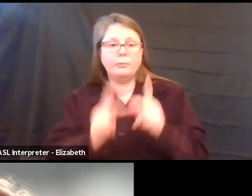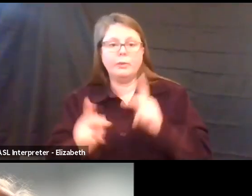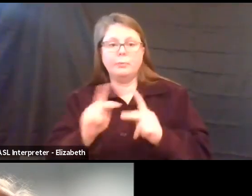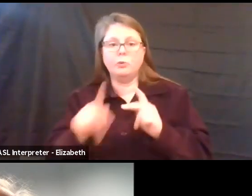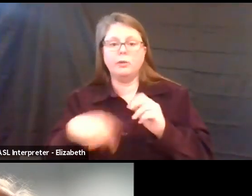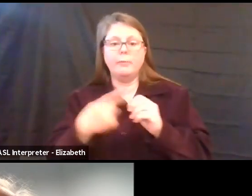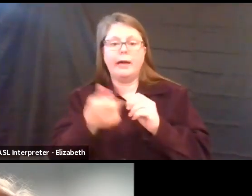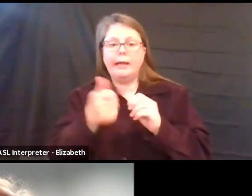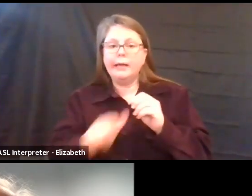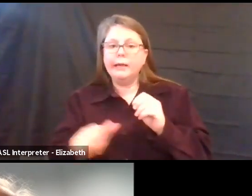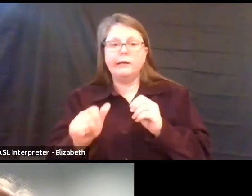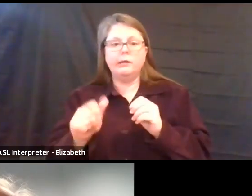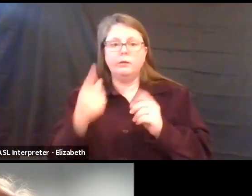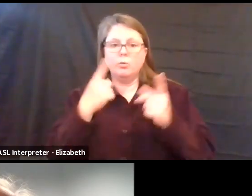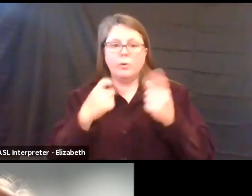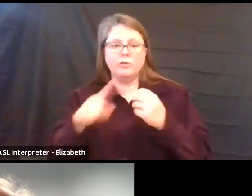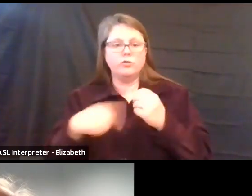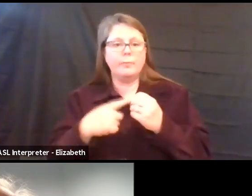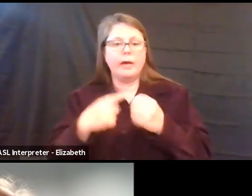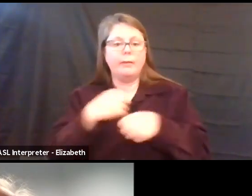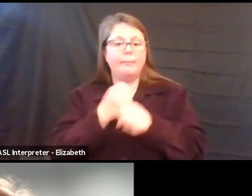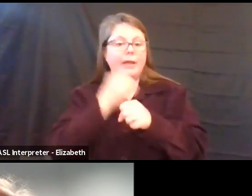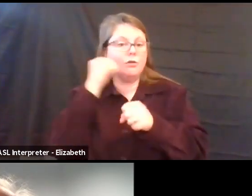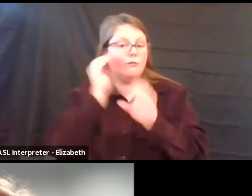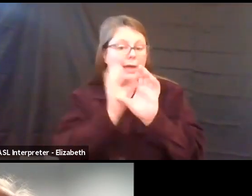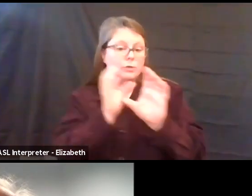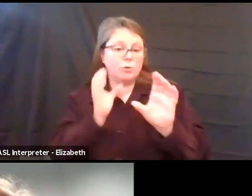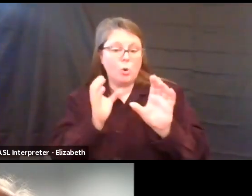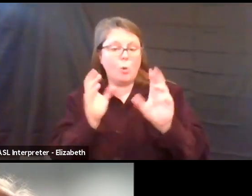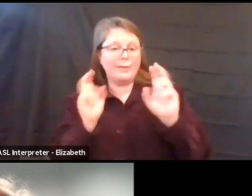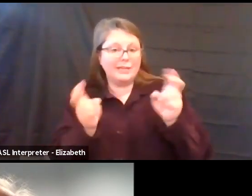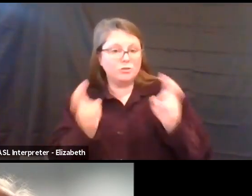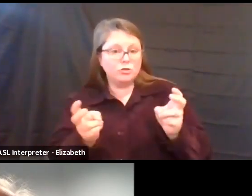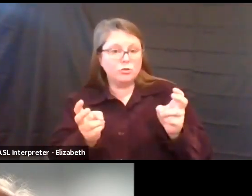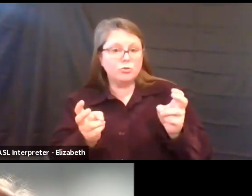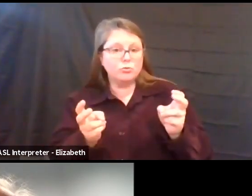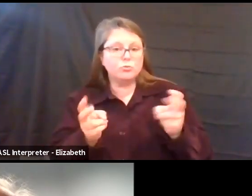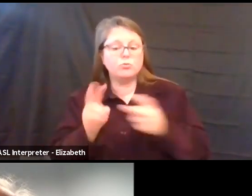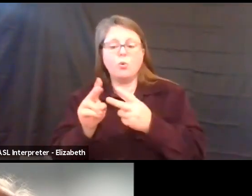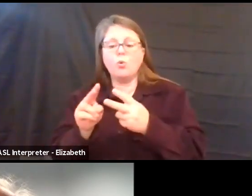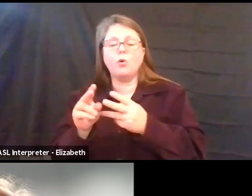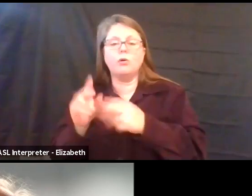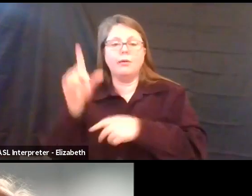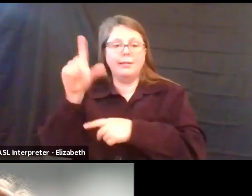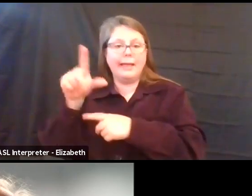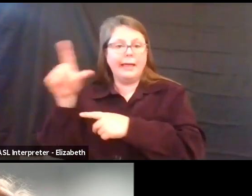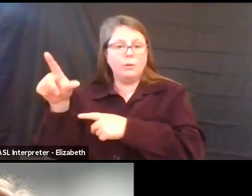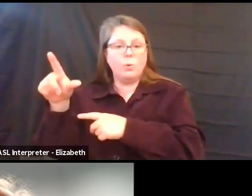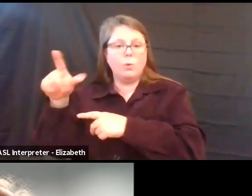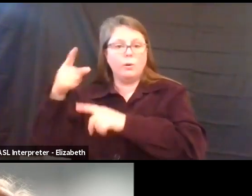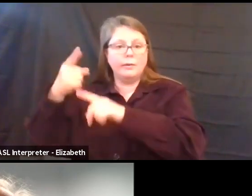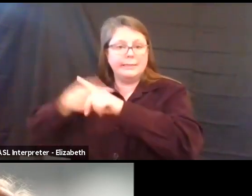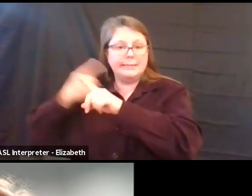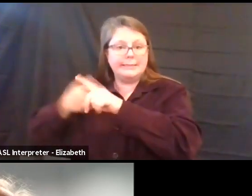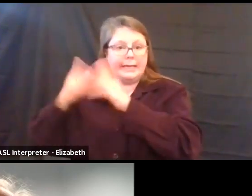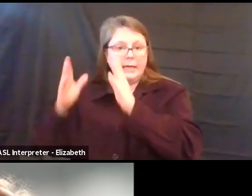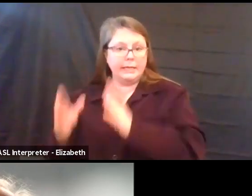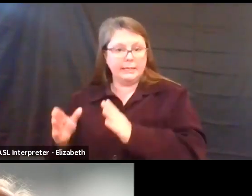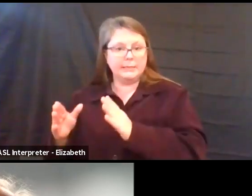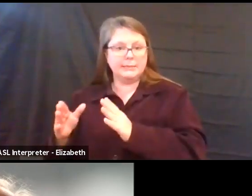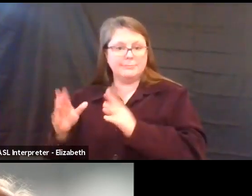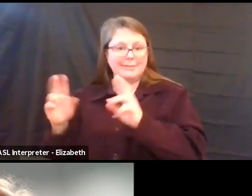either manufactured home issues or landlord-tenant issues for folks who might have rented